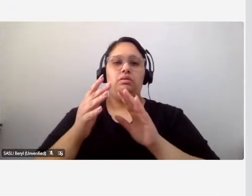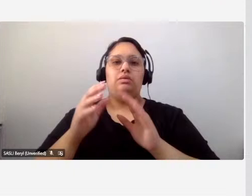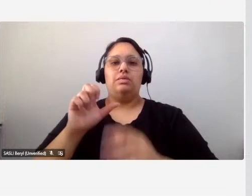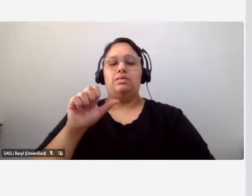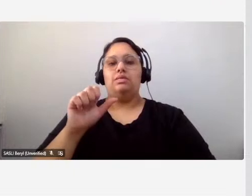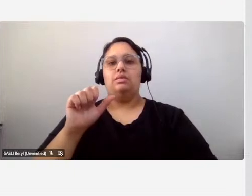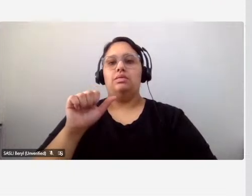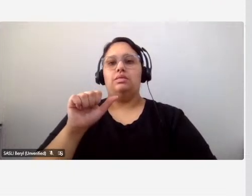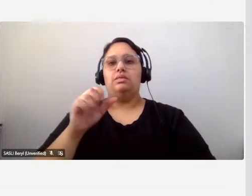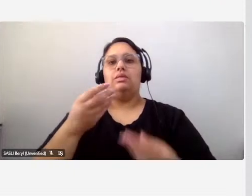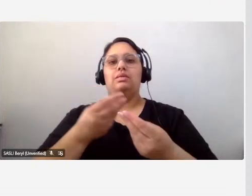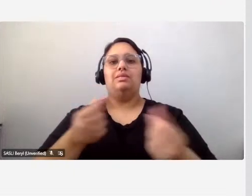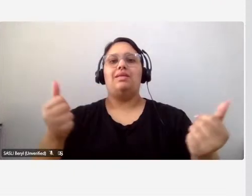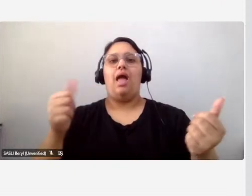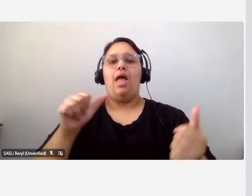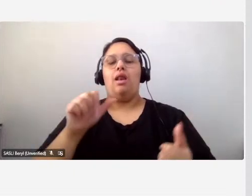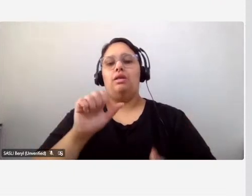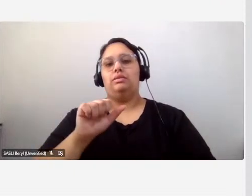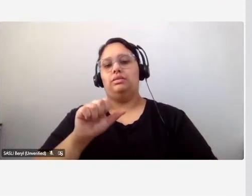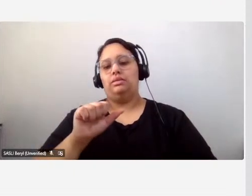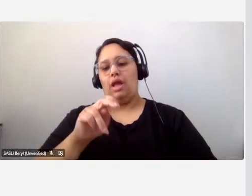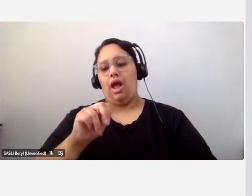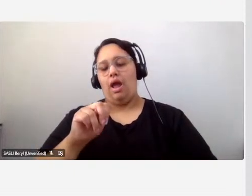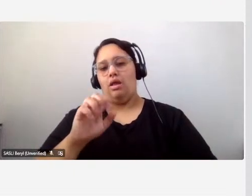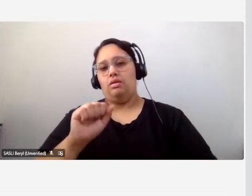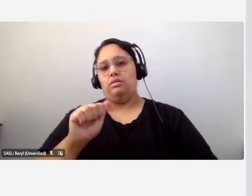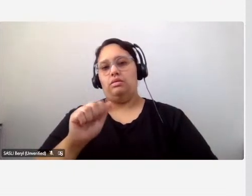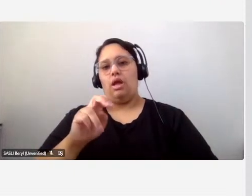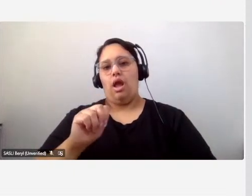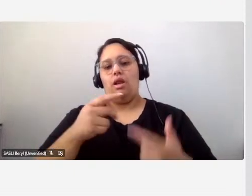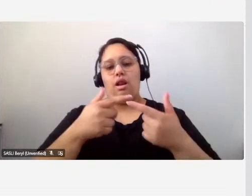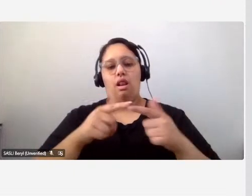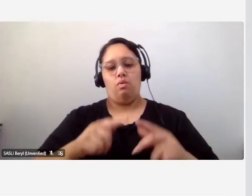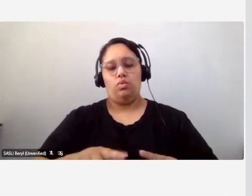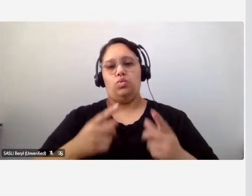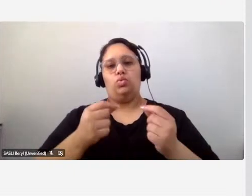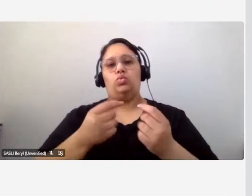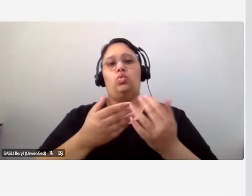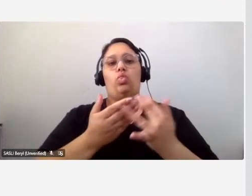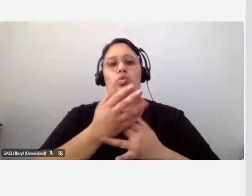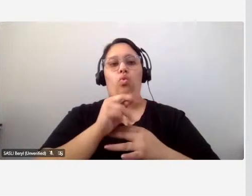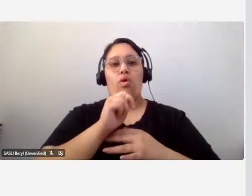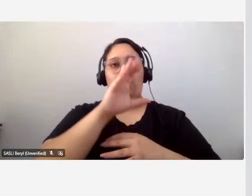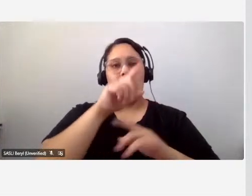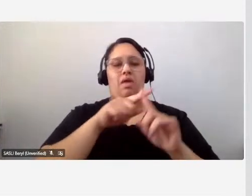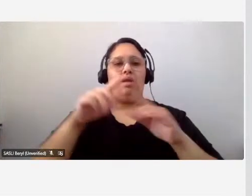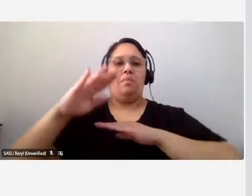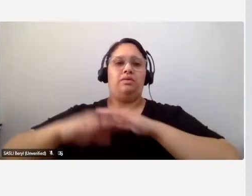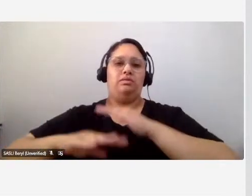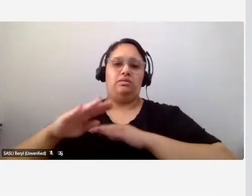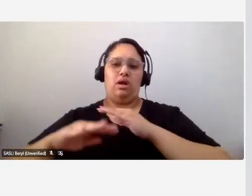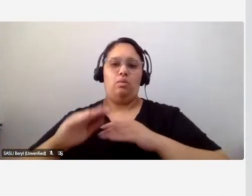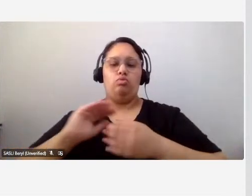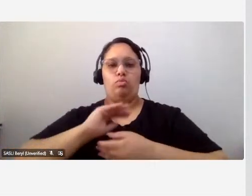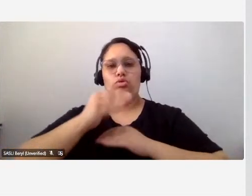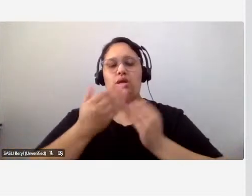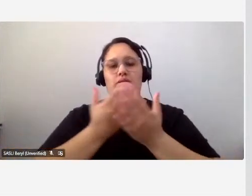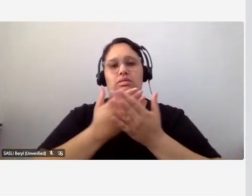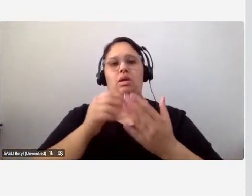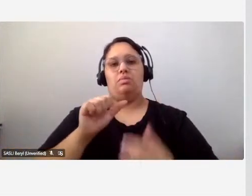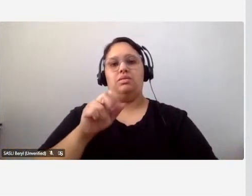also being done in the Northern Cape and via PANSALB as well to protect some of the San